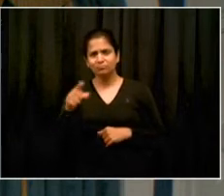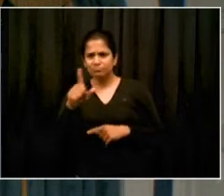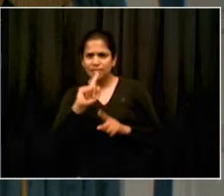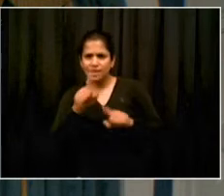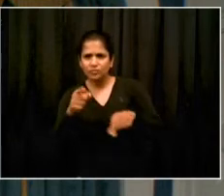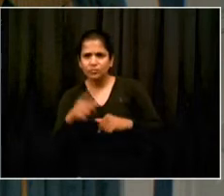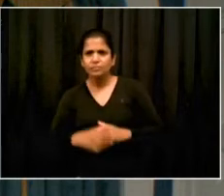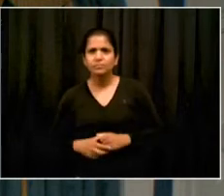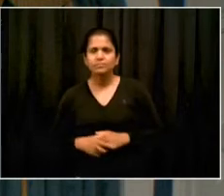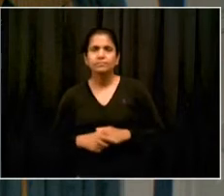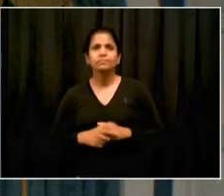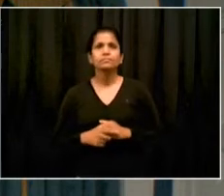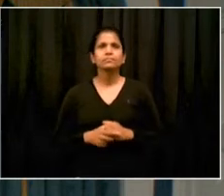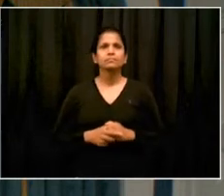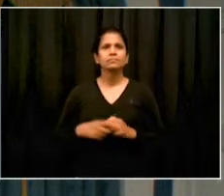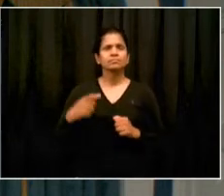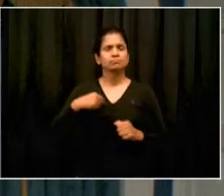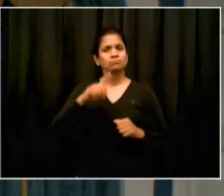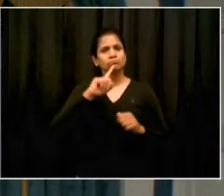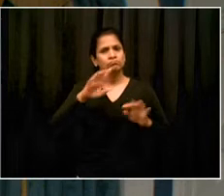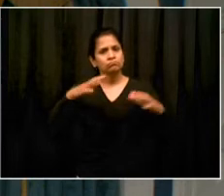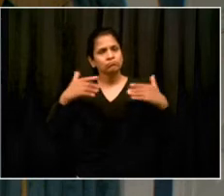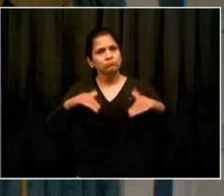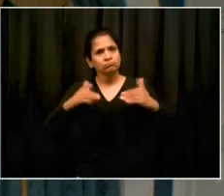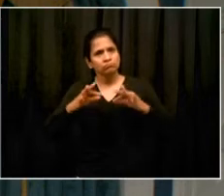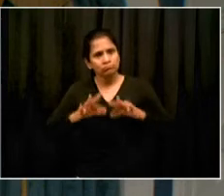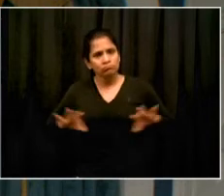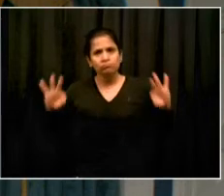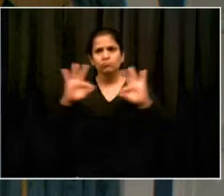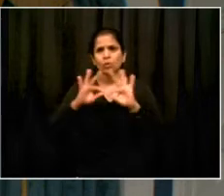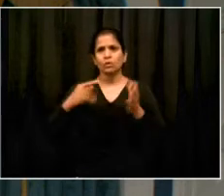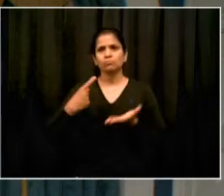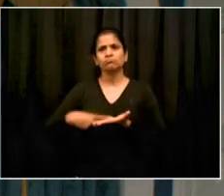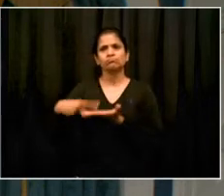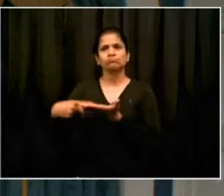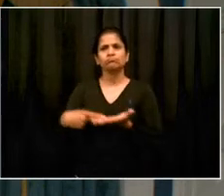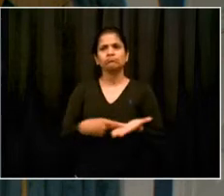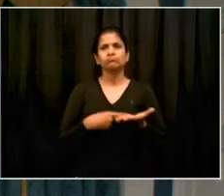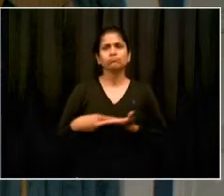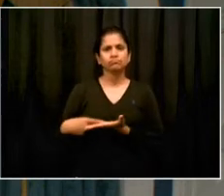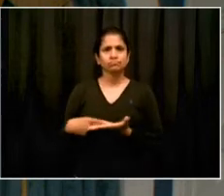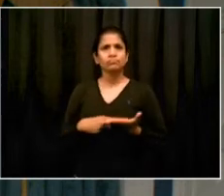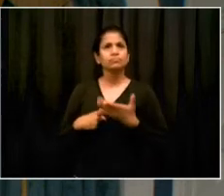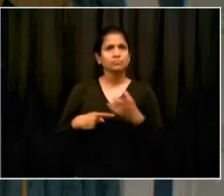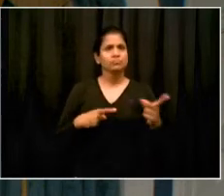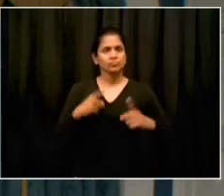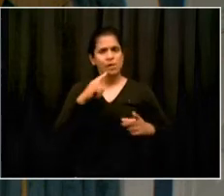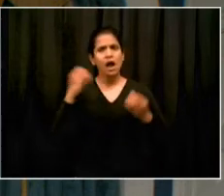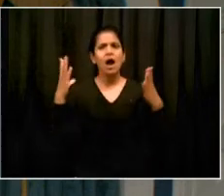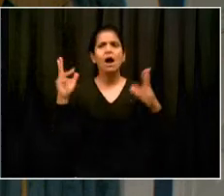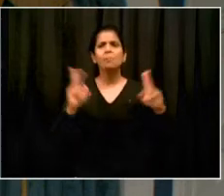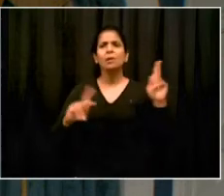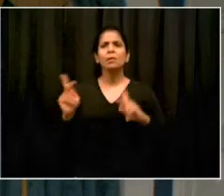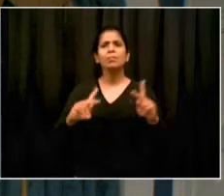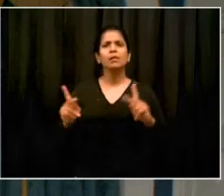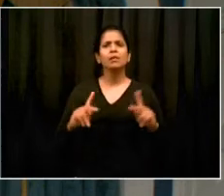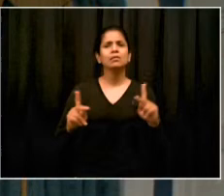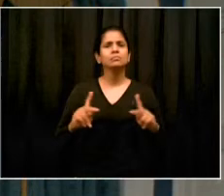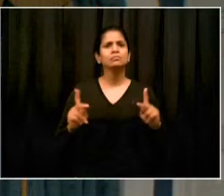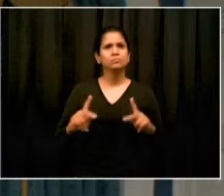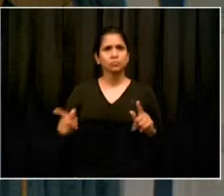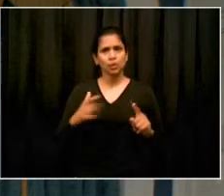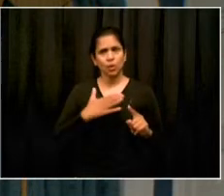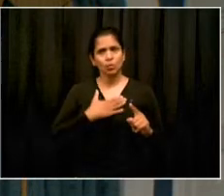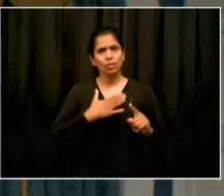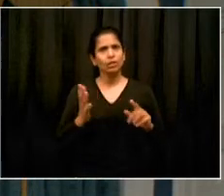about how much acclimation has happened with the community as to the extent of the problem, what can be done about it, what the consequences might